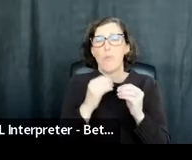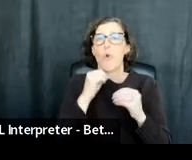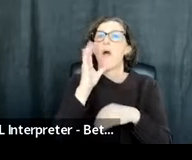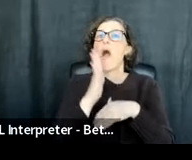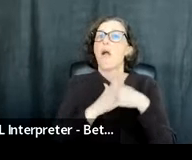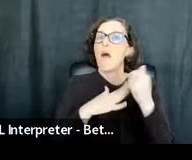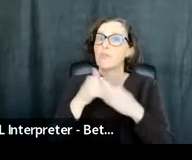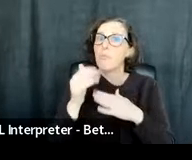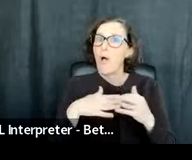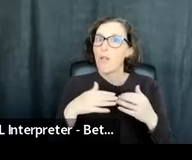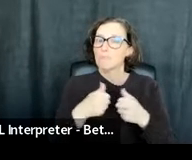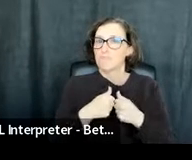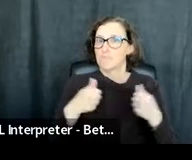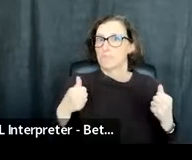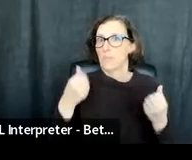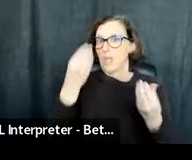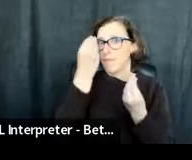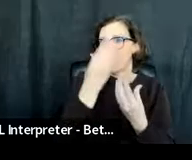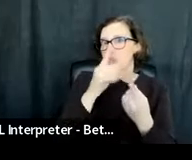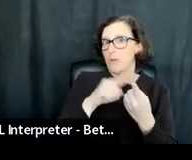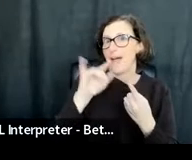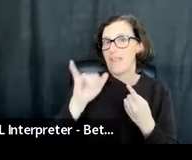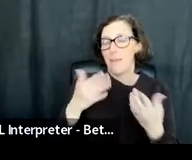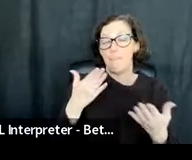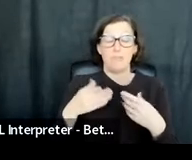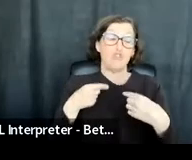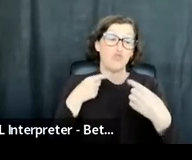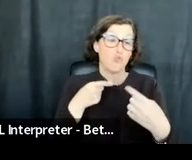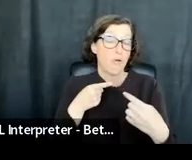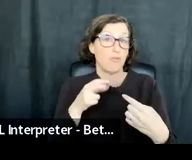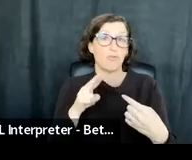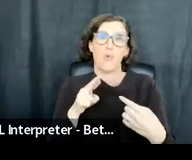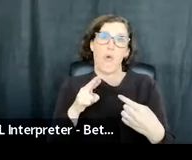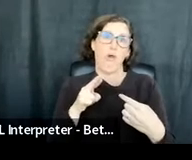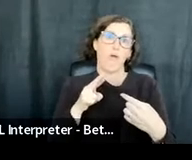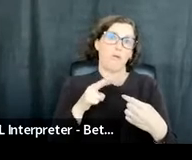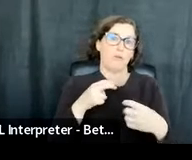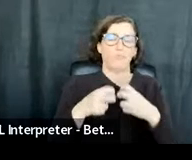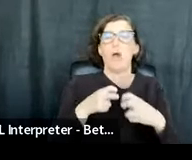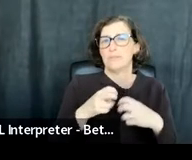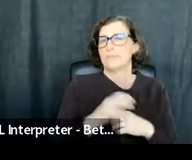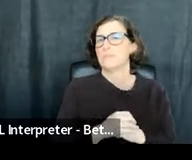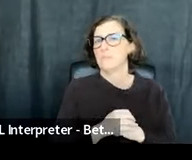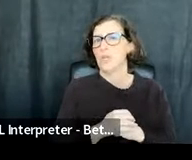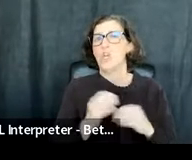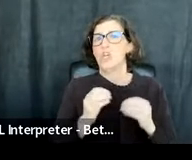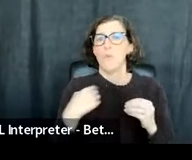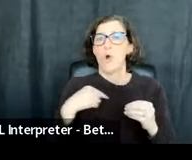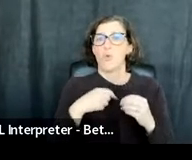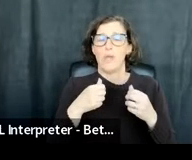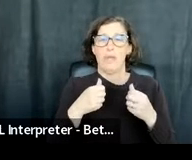maybe disclosing some information, some struggles that they might be having. And I think the more we sort of open up